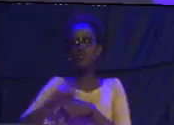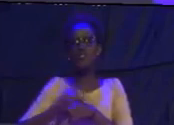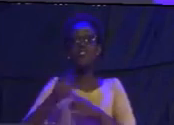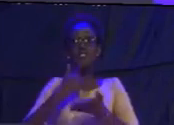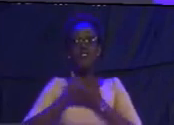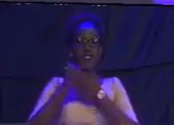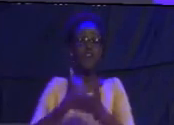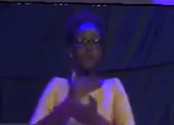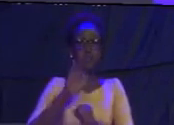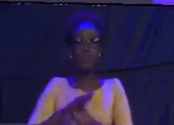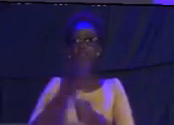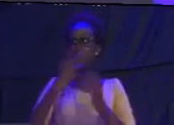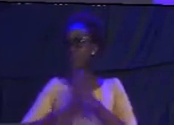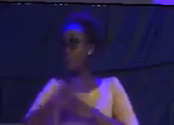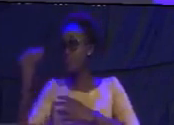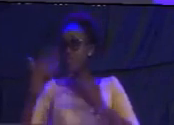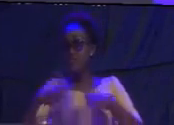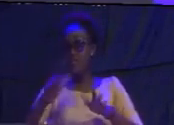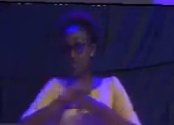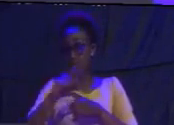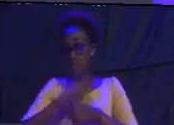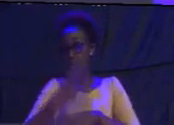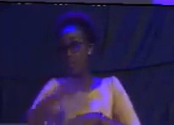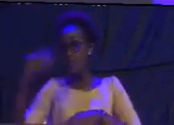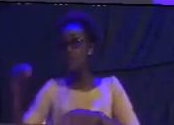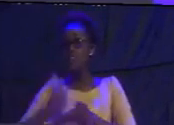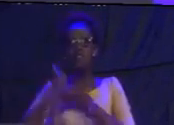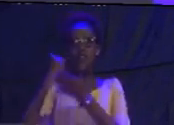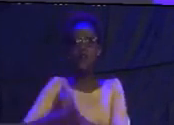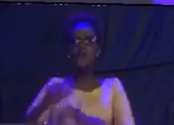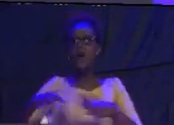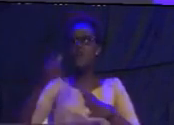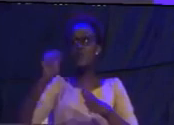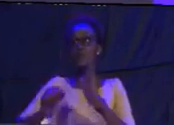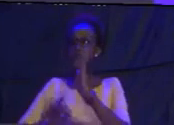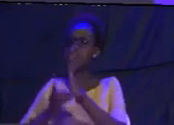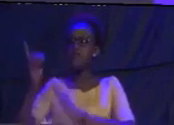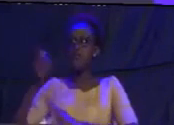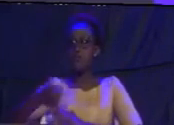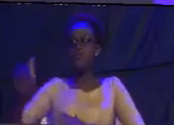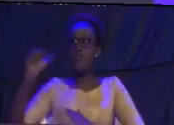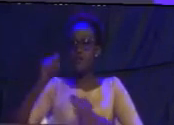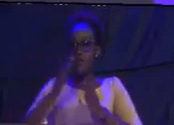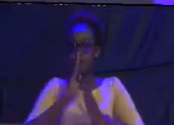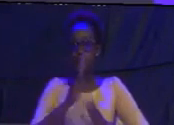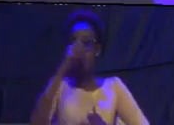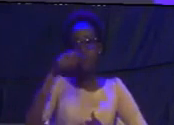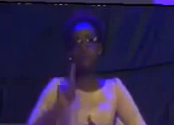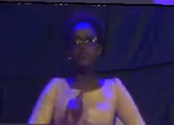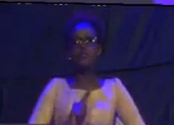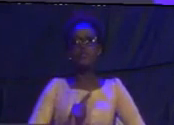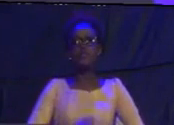aho uzabukorera aho uzahakura imfunguzo zigufasha kuzatera imbere. And those of you who will participate in the summit, you will